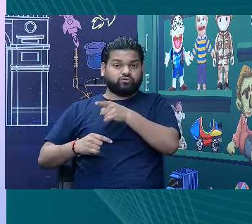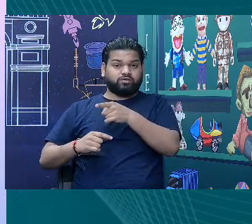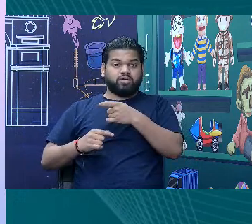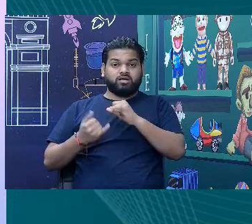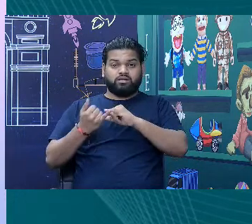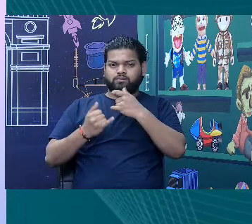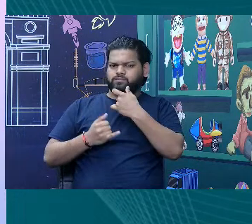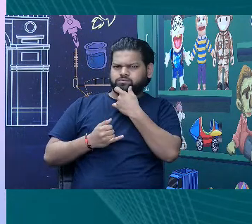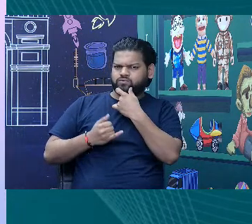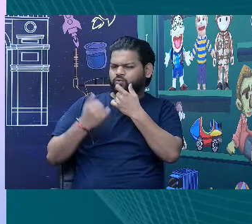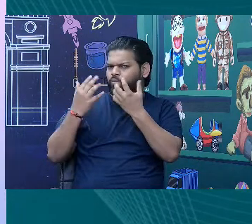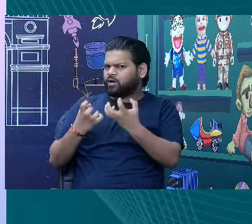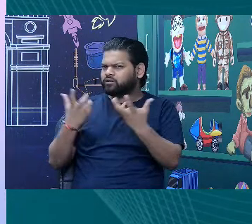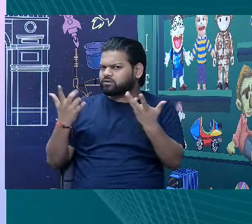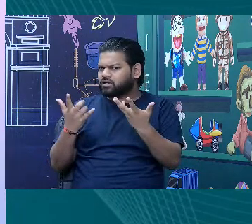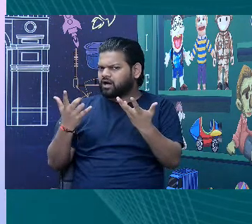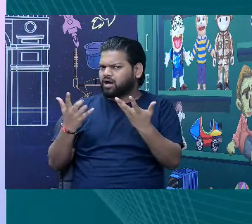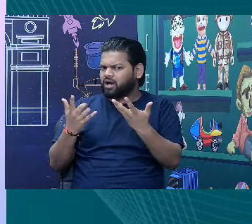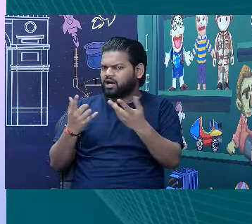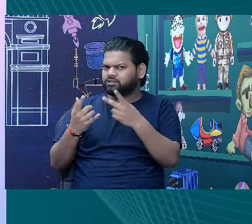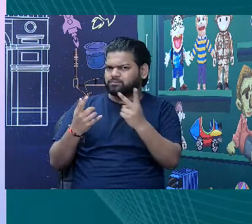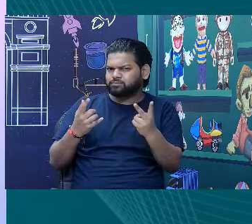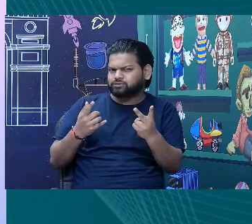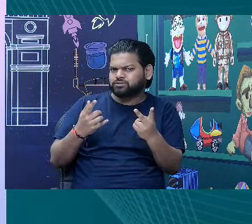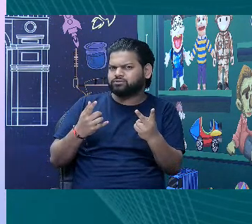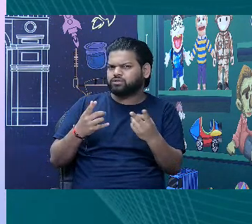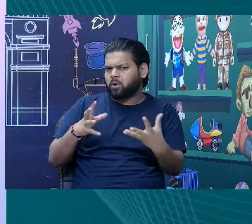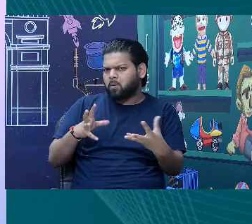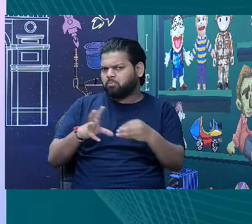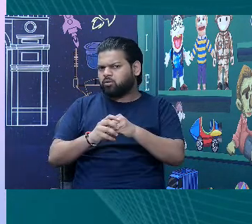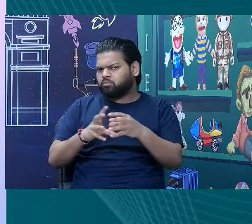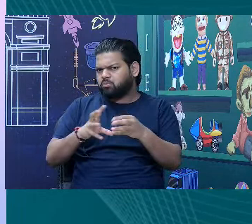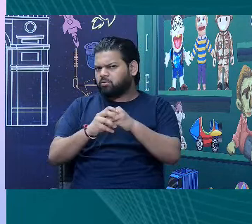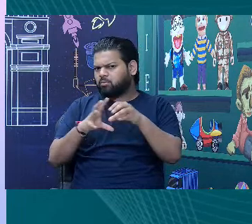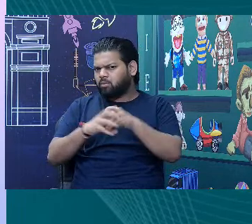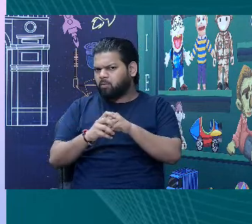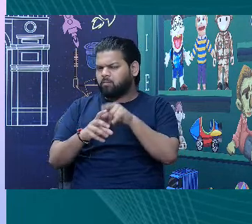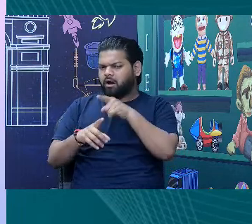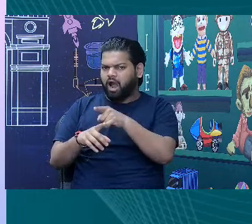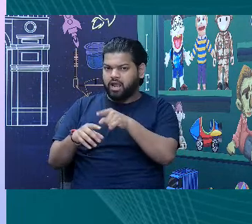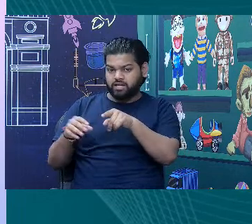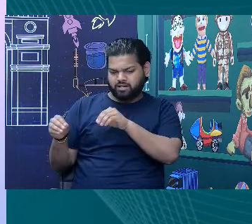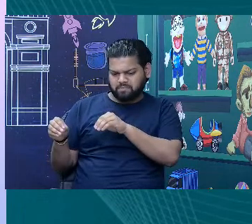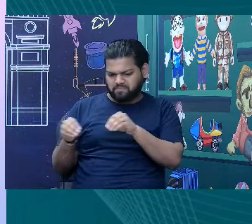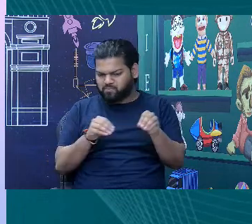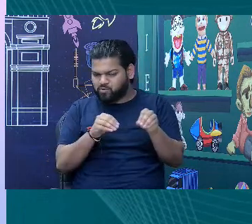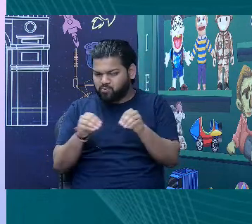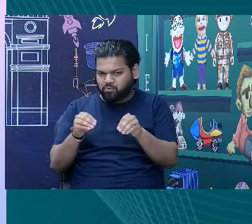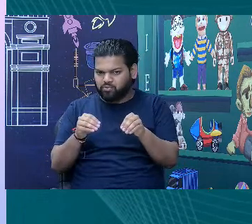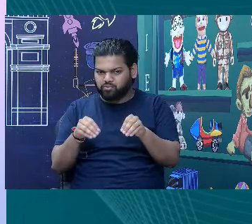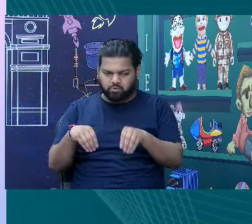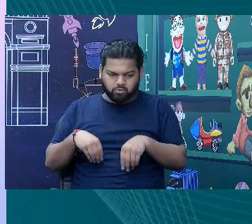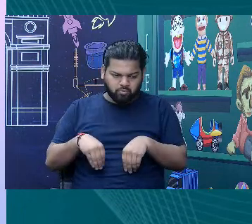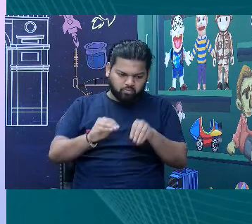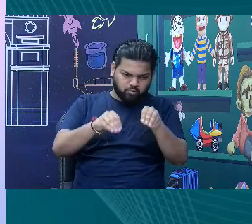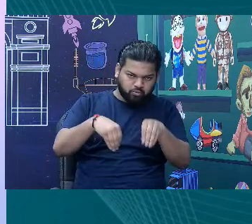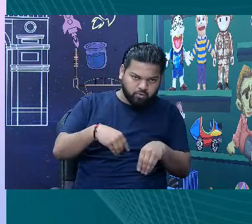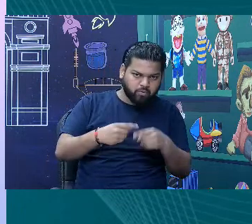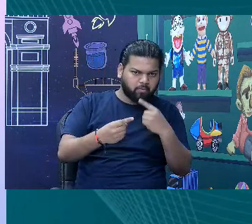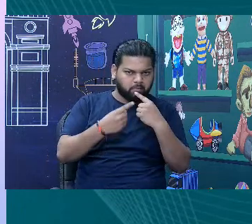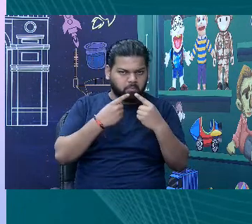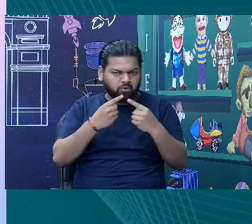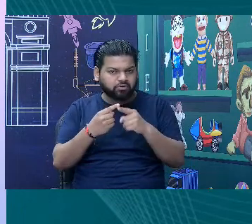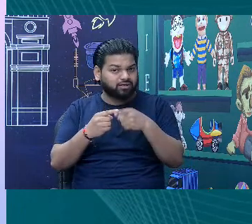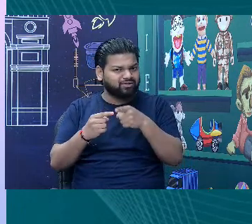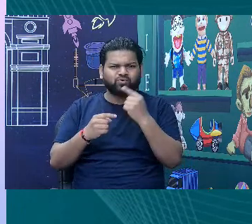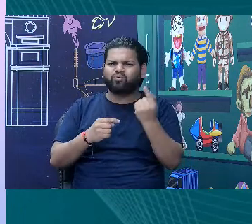motorized wheelchair that allowed him so much more than mere mobility. So in this chair he could not only move, he could do a lot of